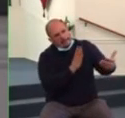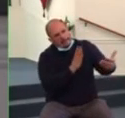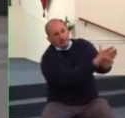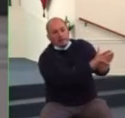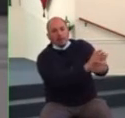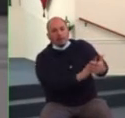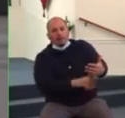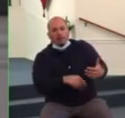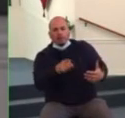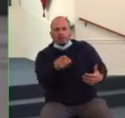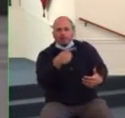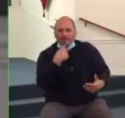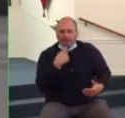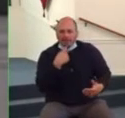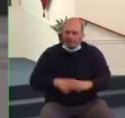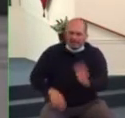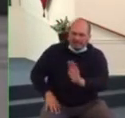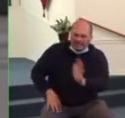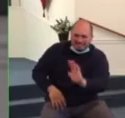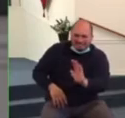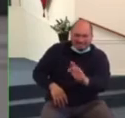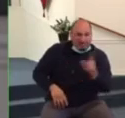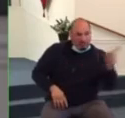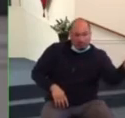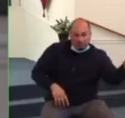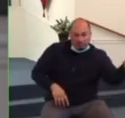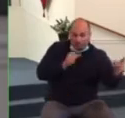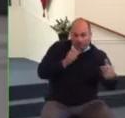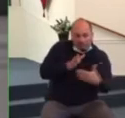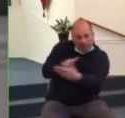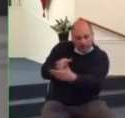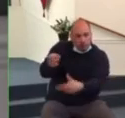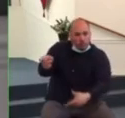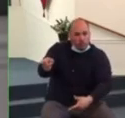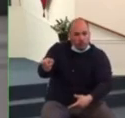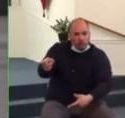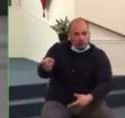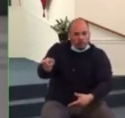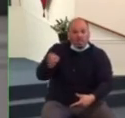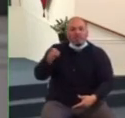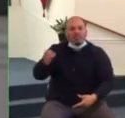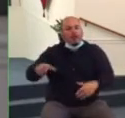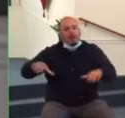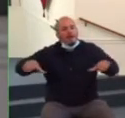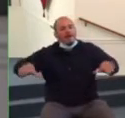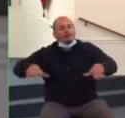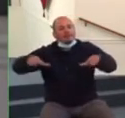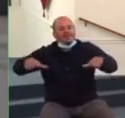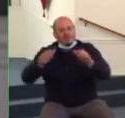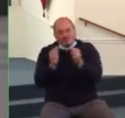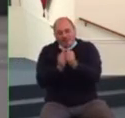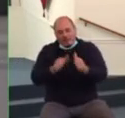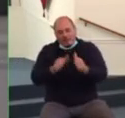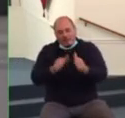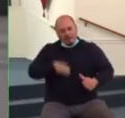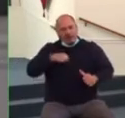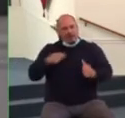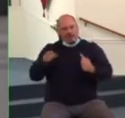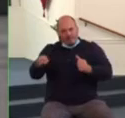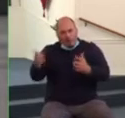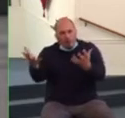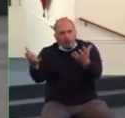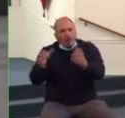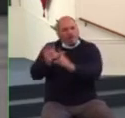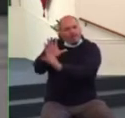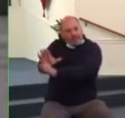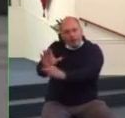their group to be in charge. They know their group is the one that belongs to Jesus. They ought to be in charge. They want to be the center of attention, have all the